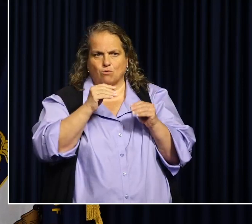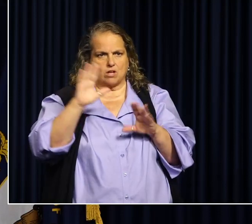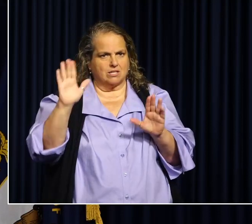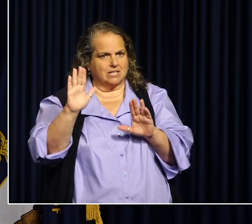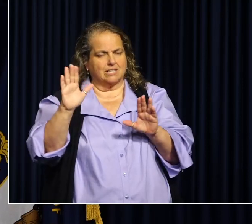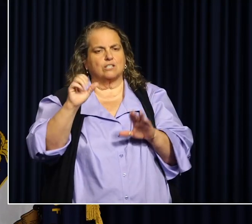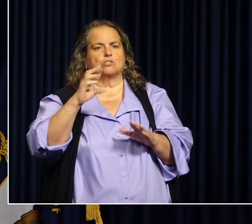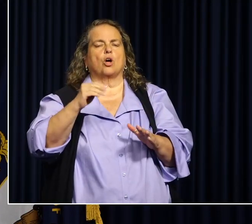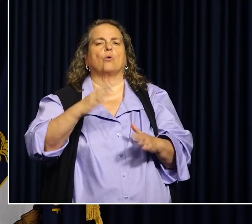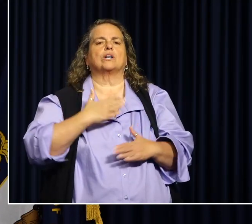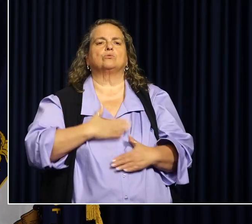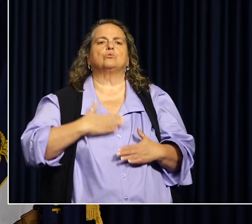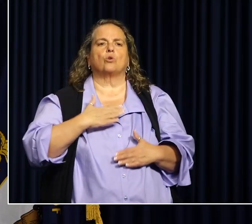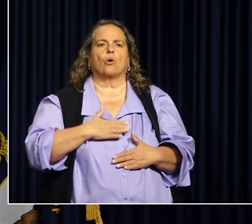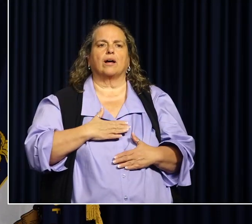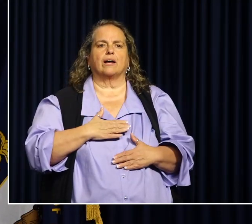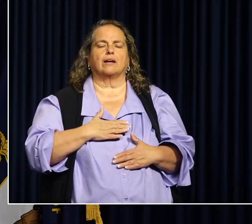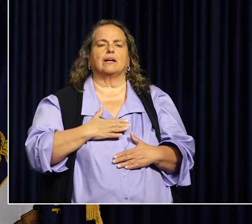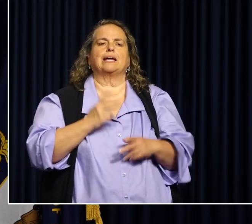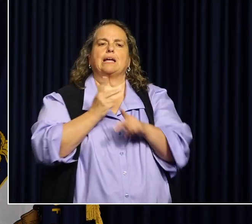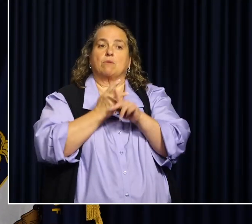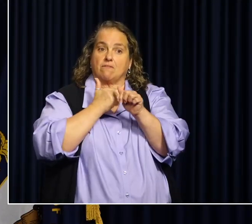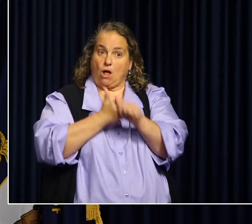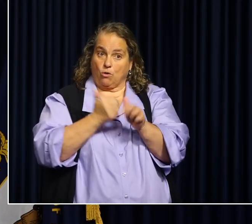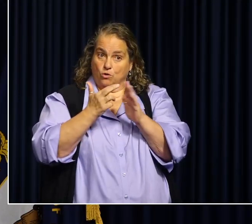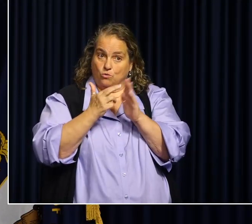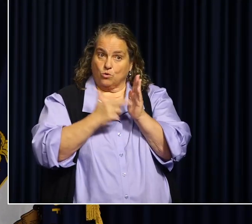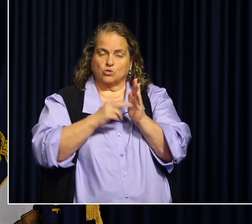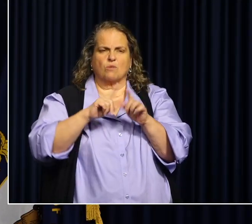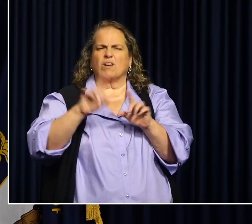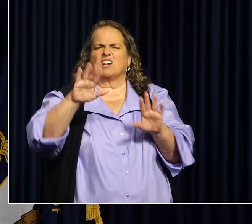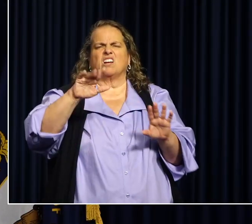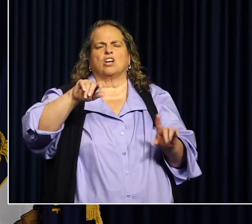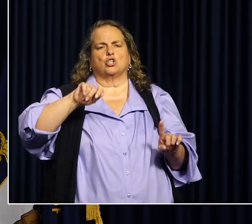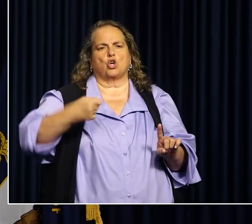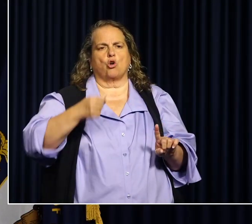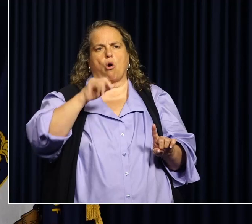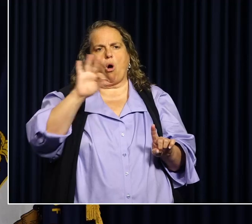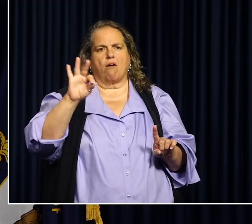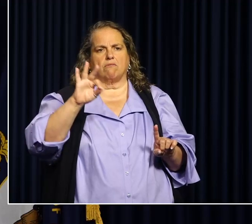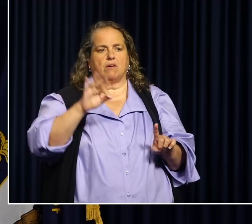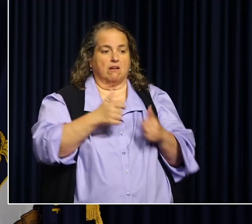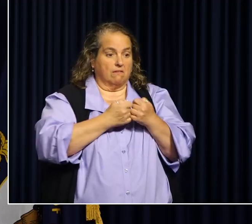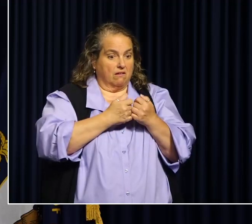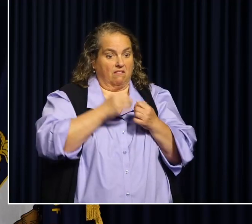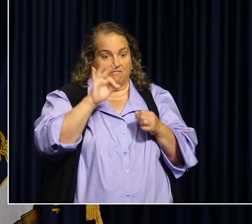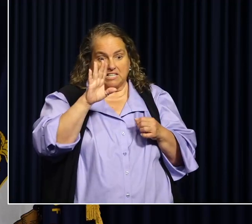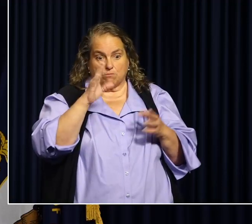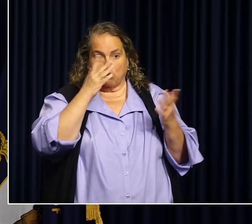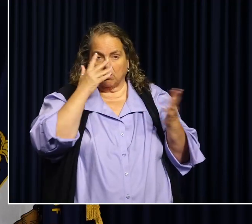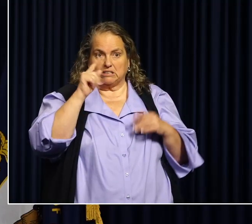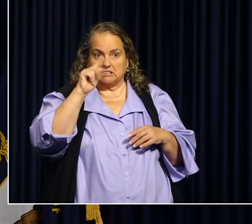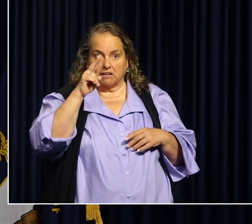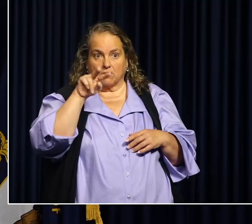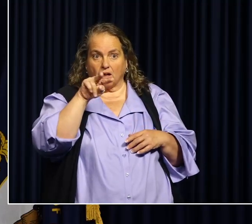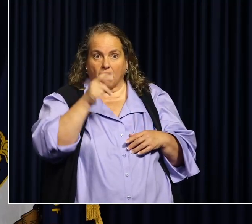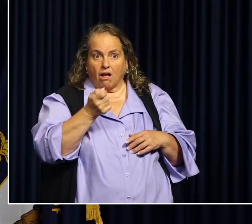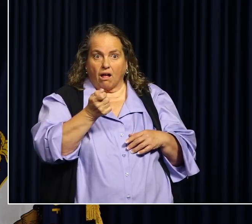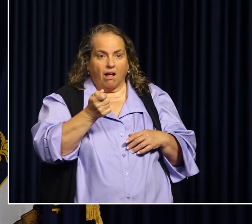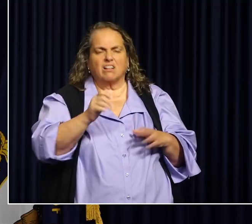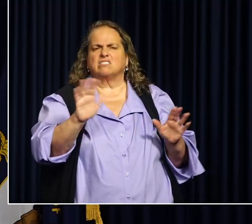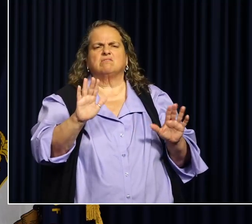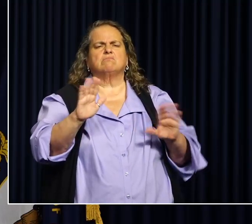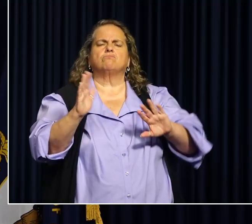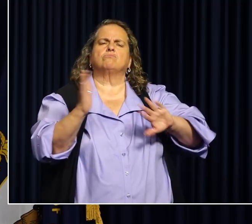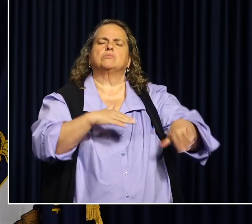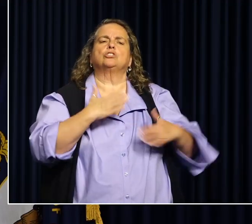folks enjoy. Keep following the rules, but turn some of this off. We can't live it every minute and every hour. Enjoy